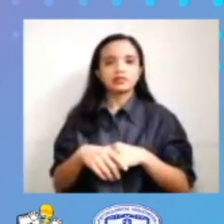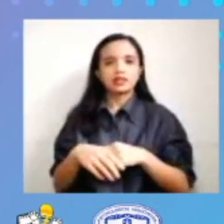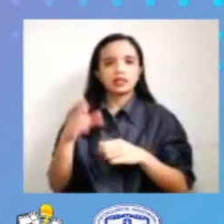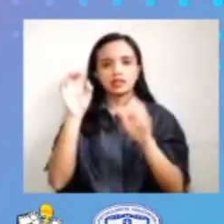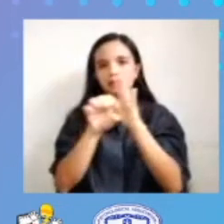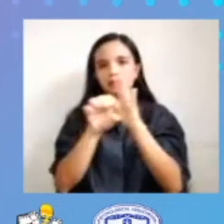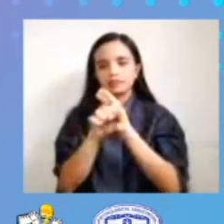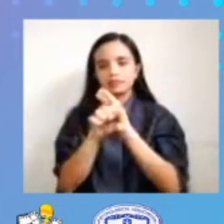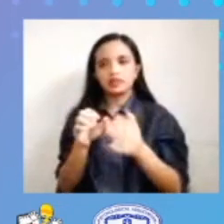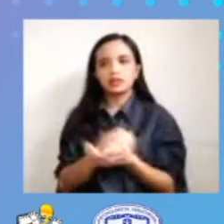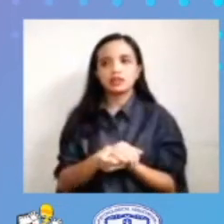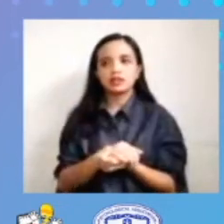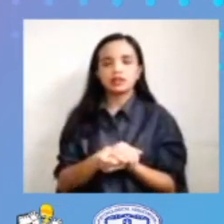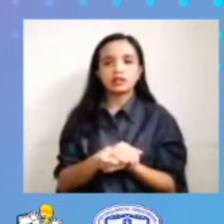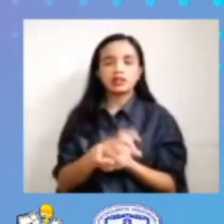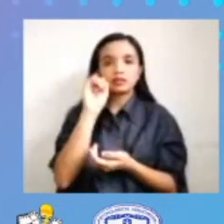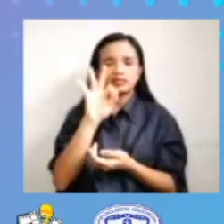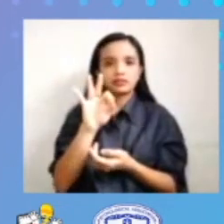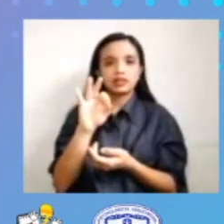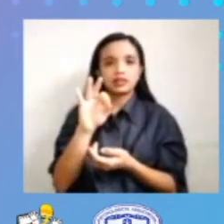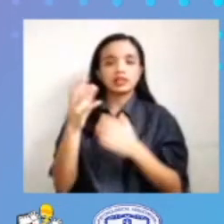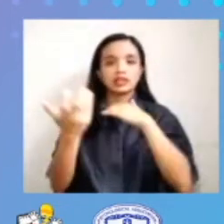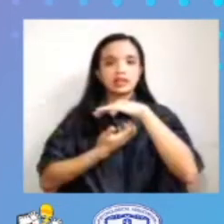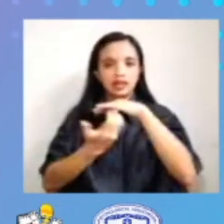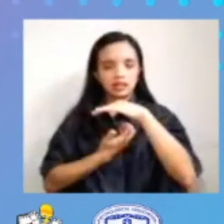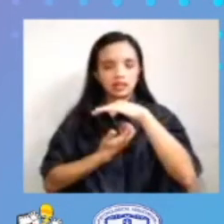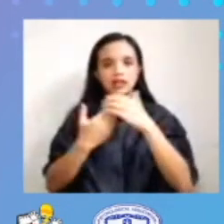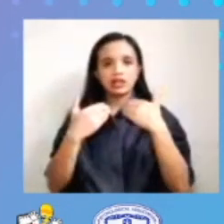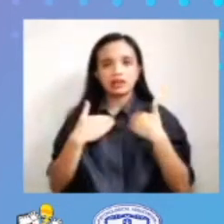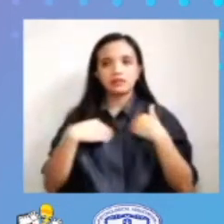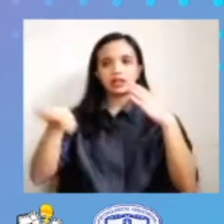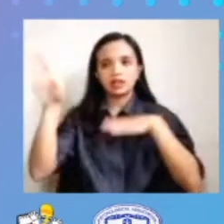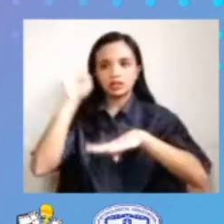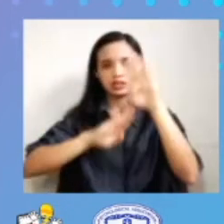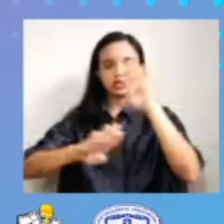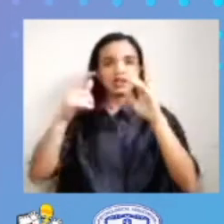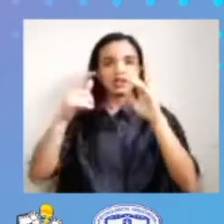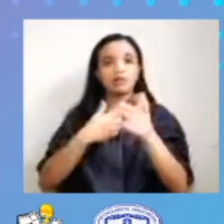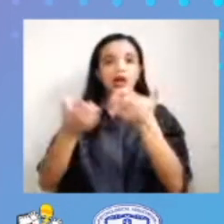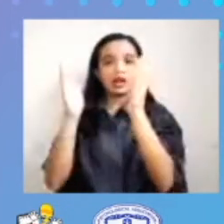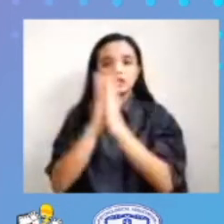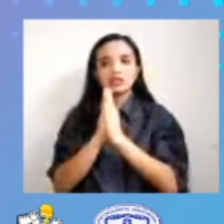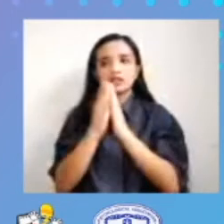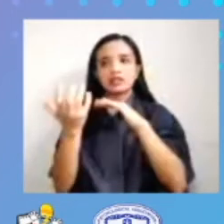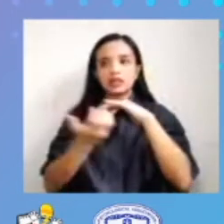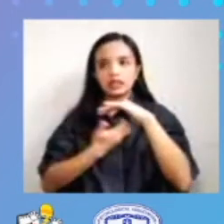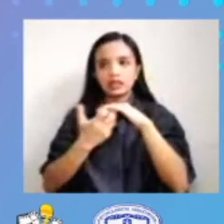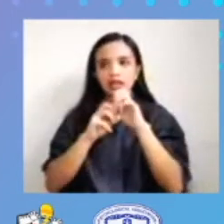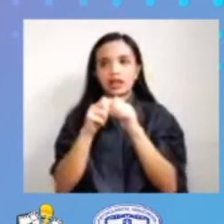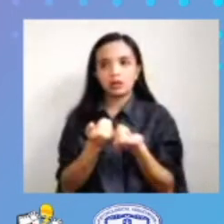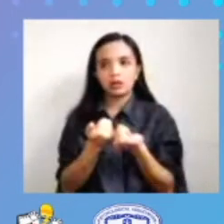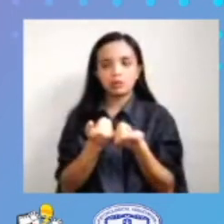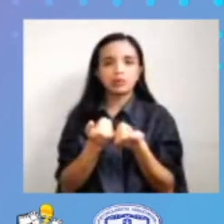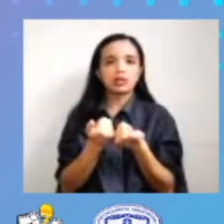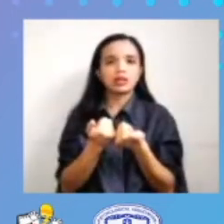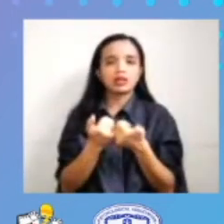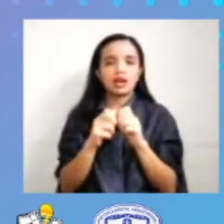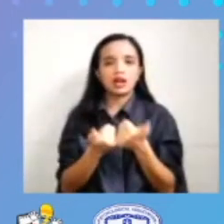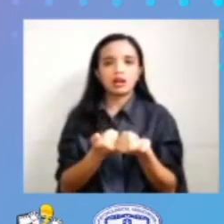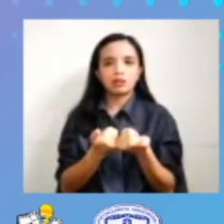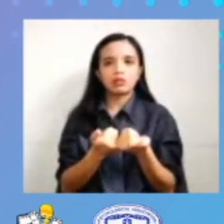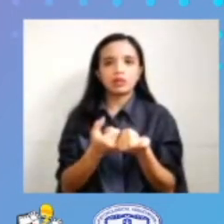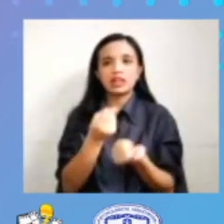natin, in the case at home, right, medyo limited ang ating equipment. You can add more